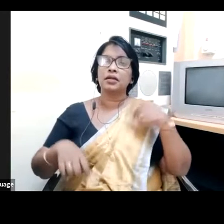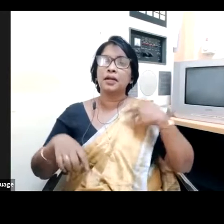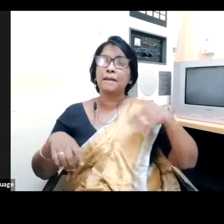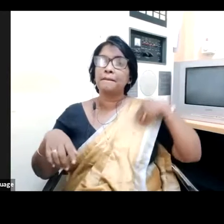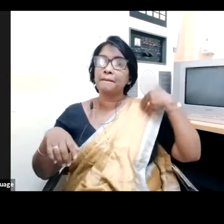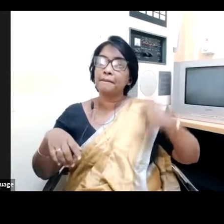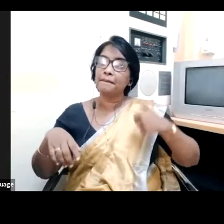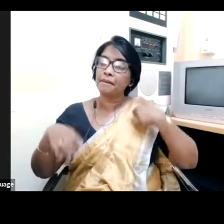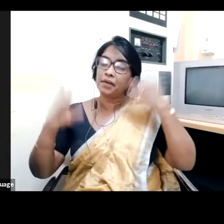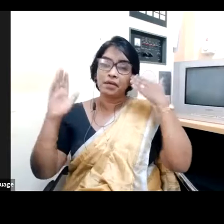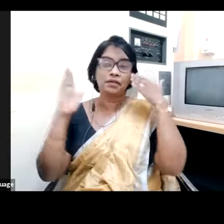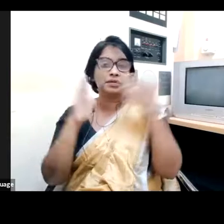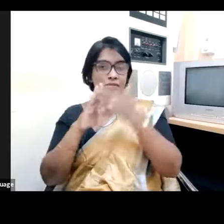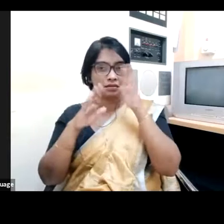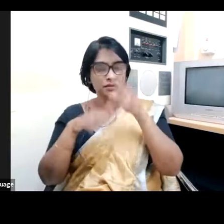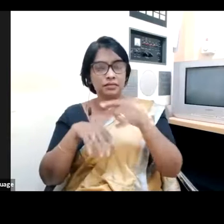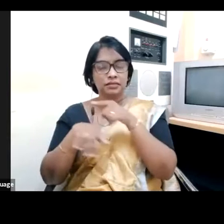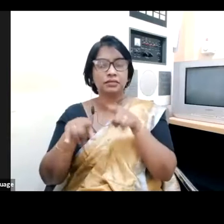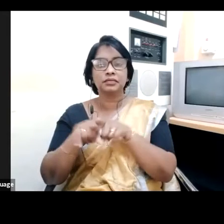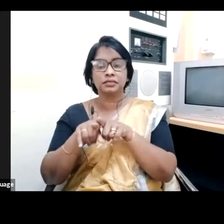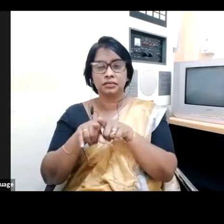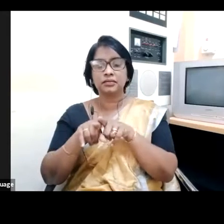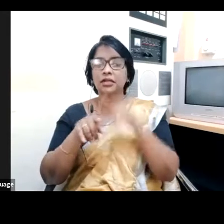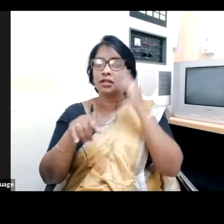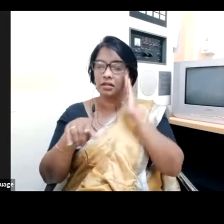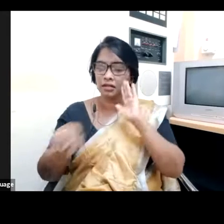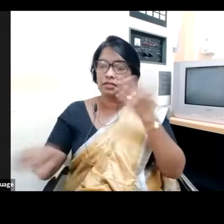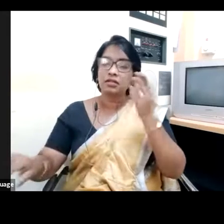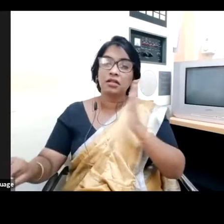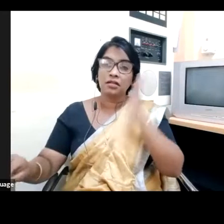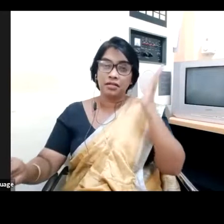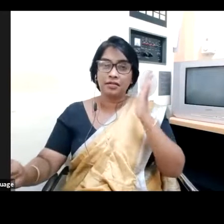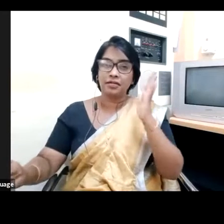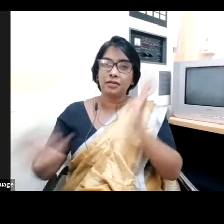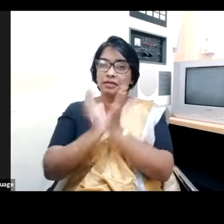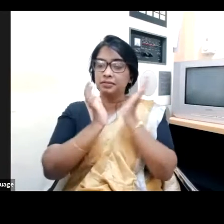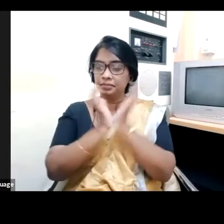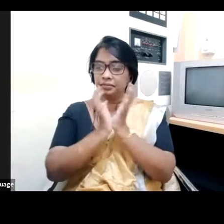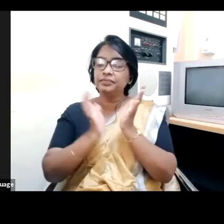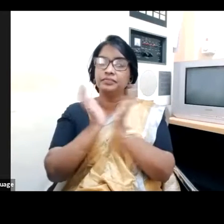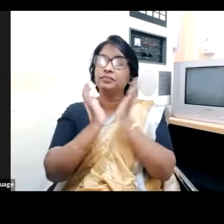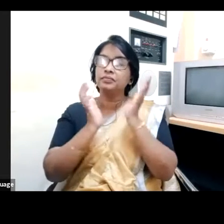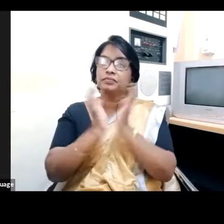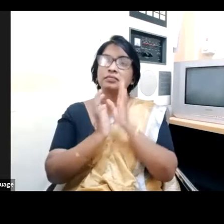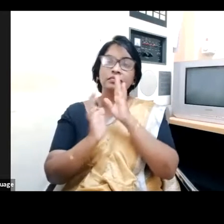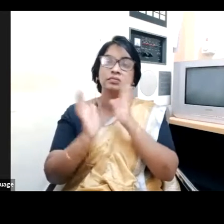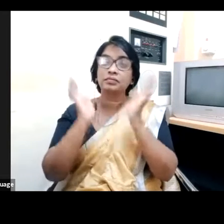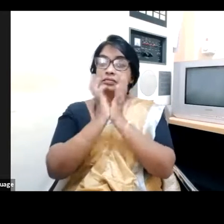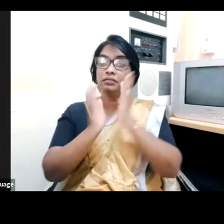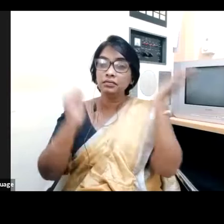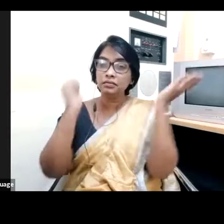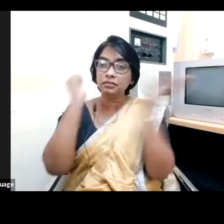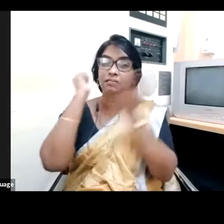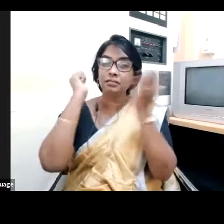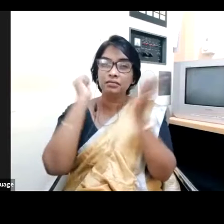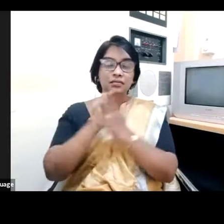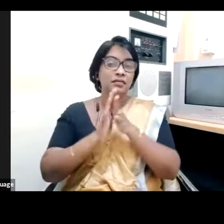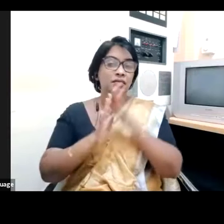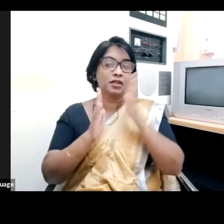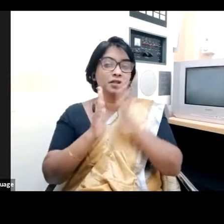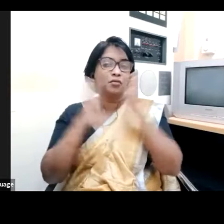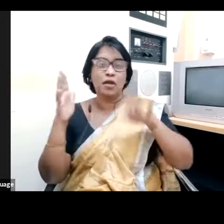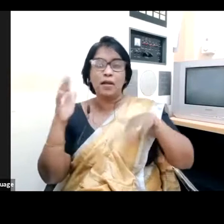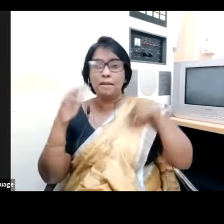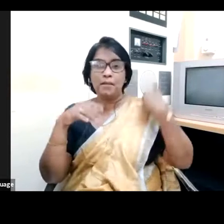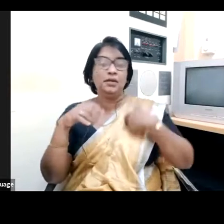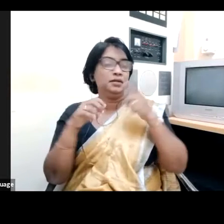forests have included deforestation, which is coming right on top, land degradation, soil erosion,